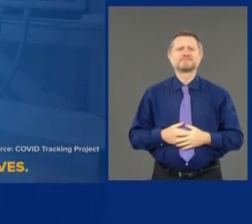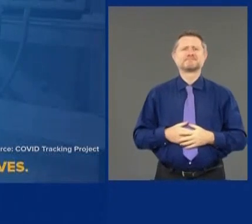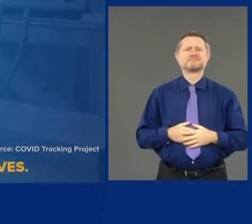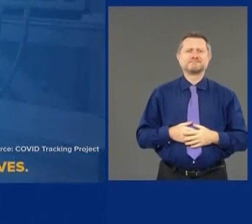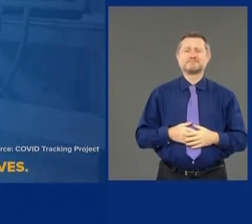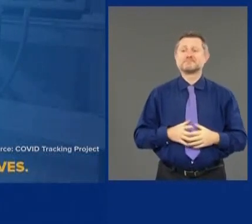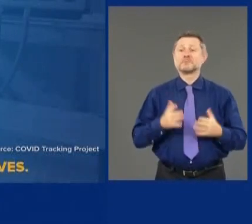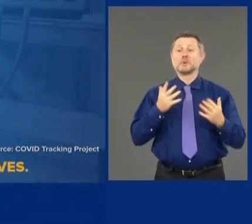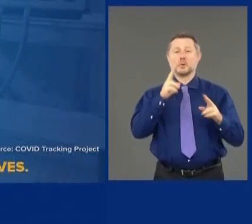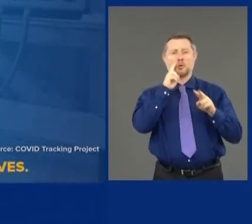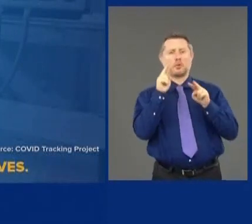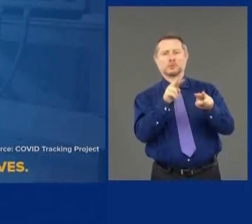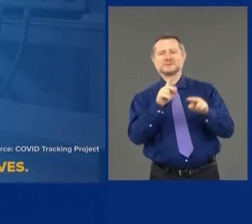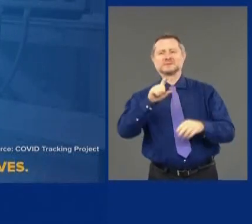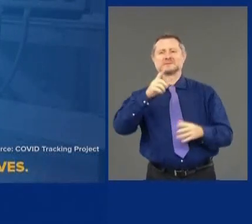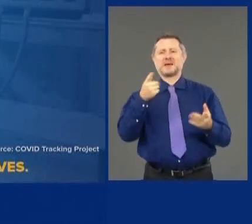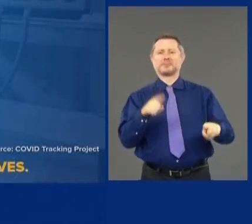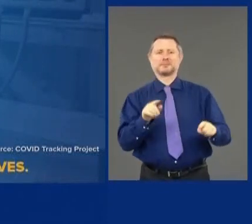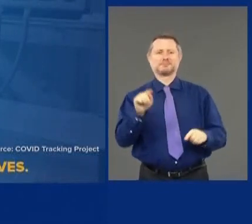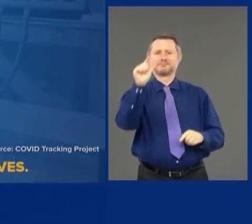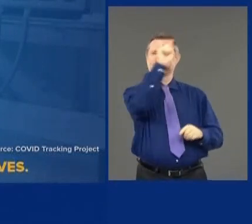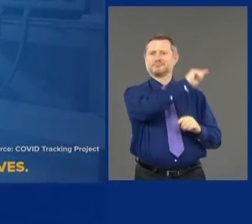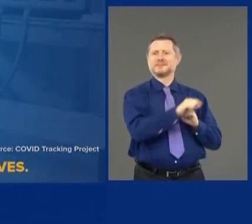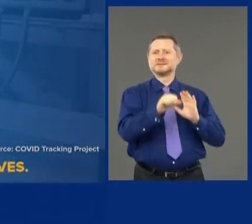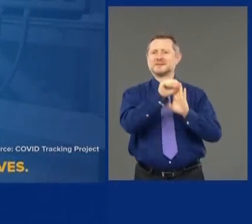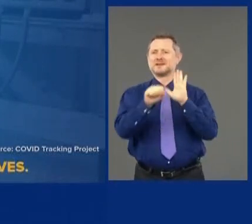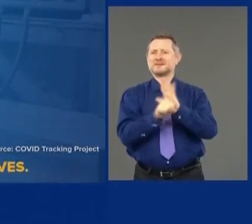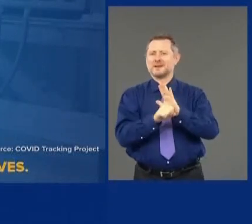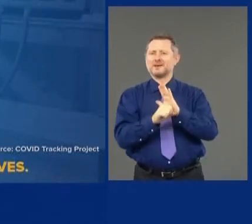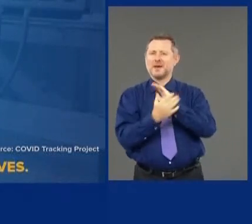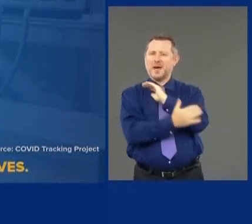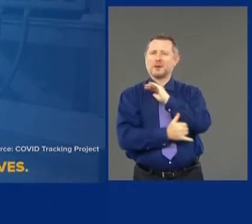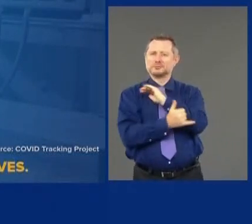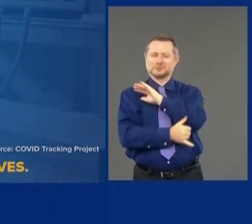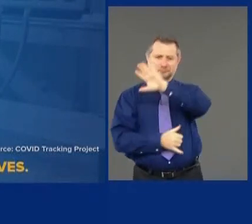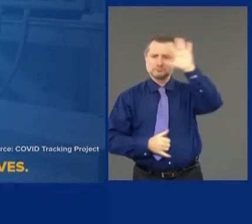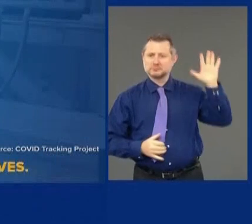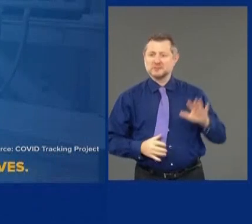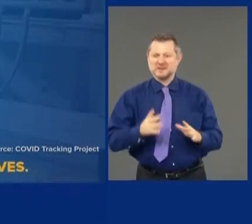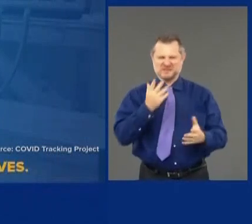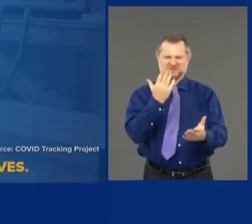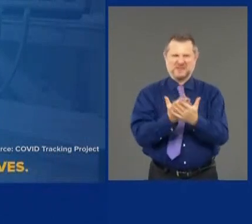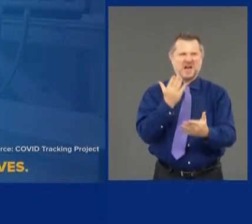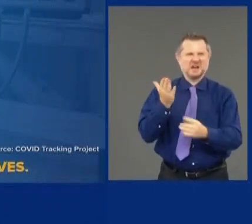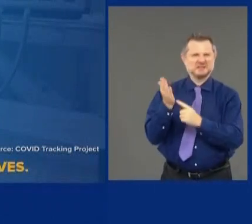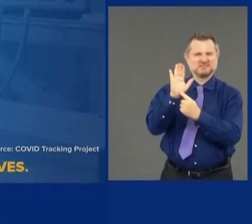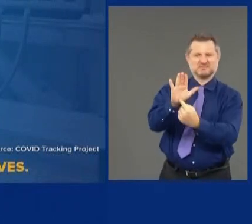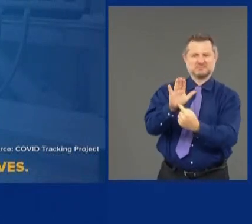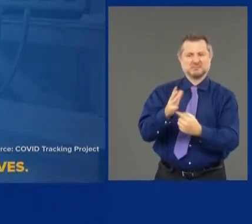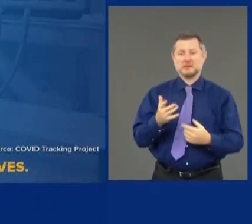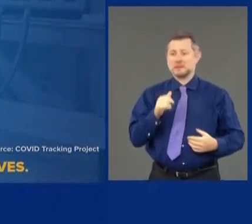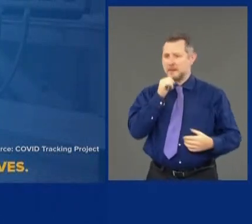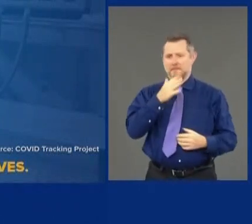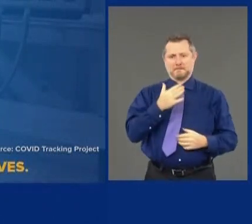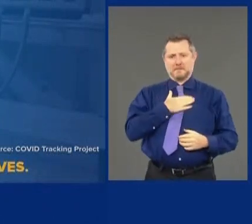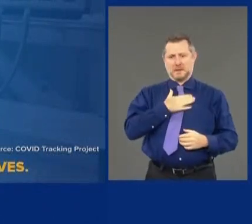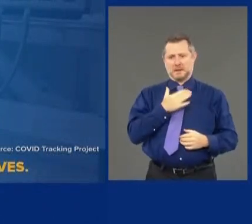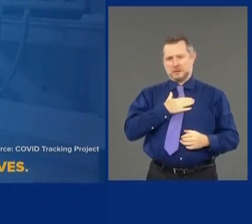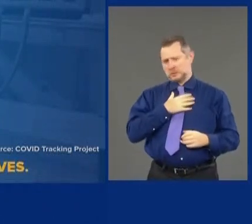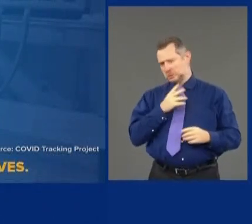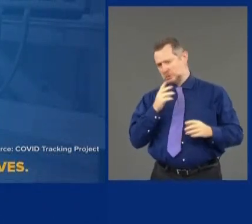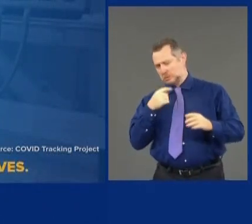Look at what's going on around this nation. And these are facts. It's not editorial comment.